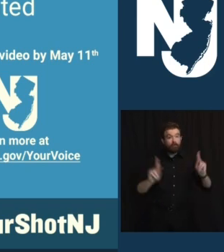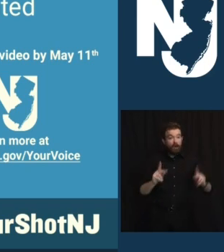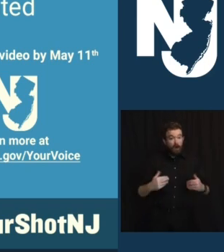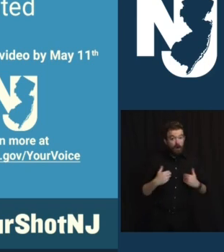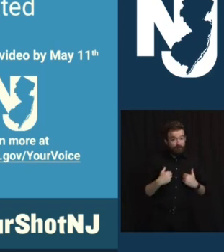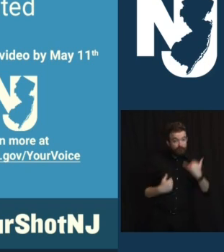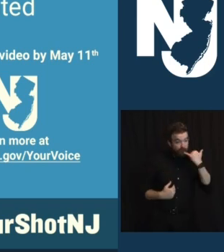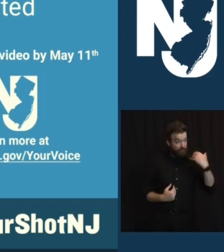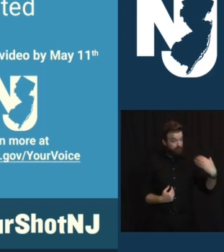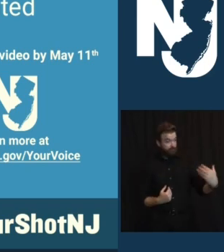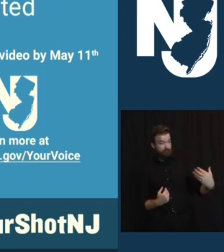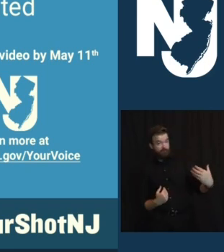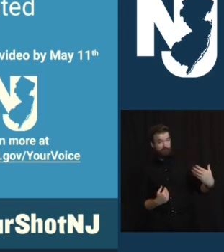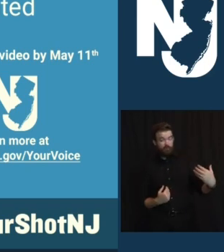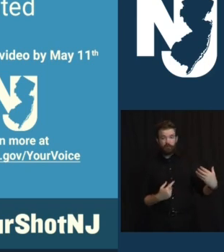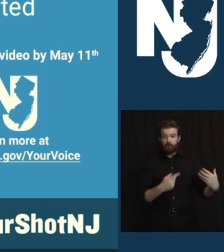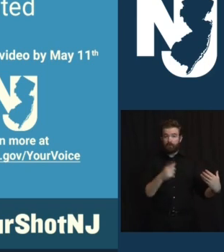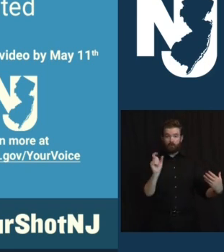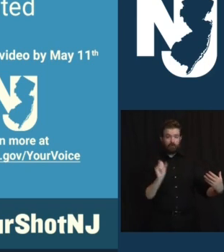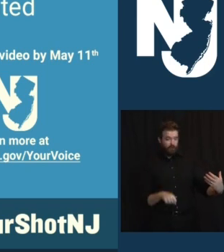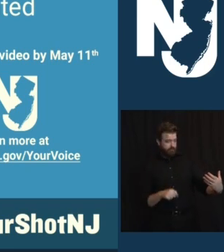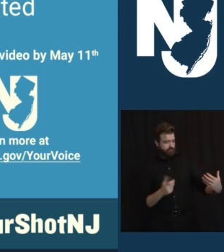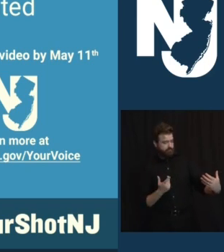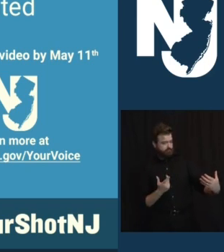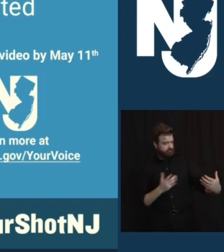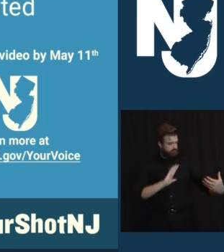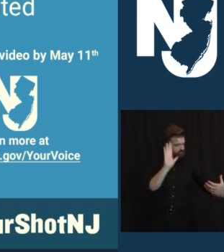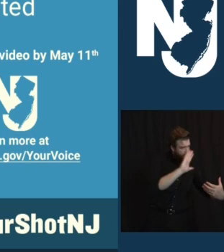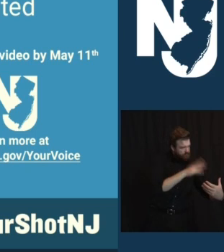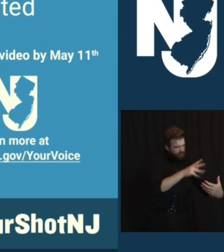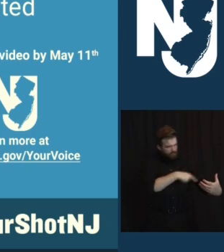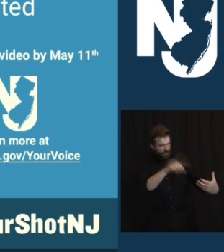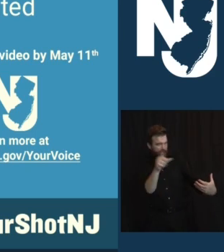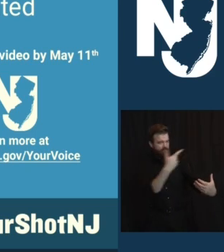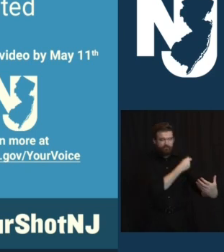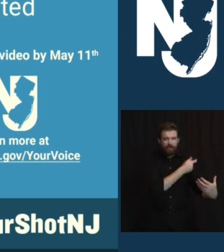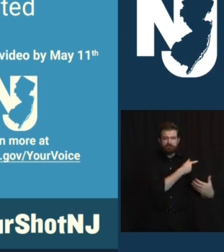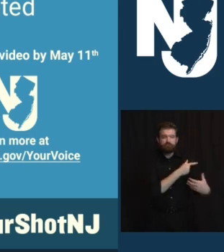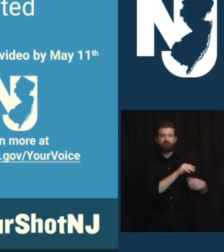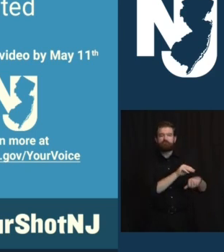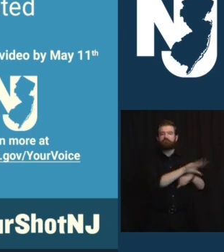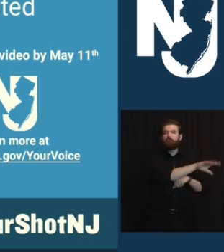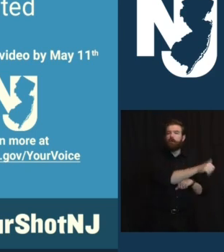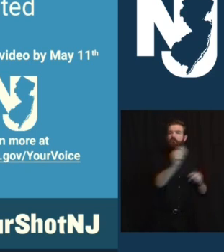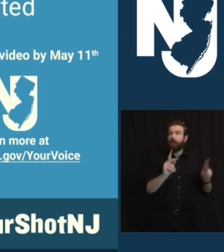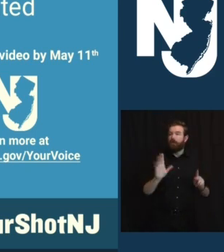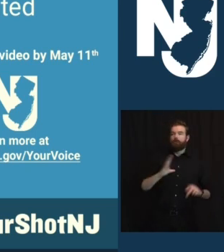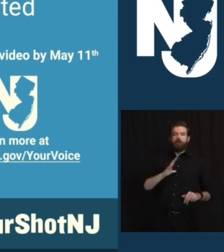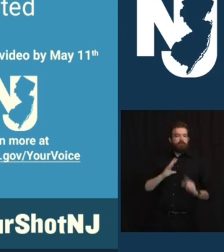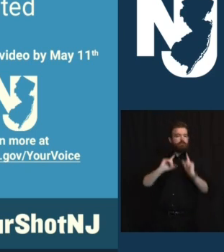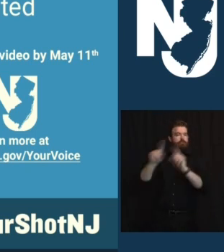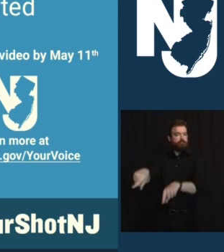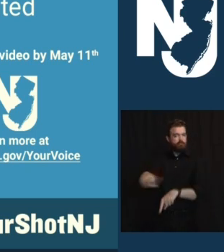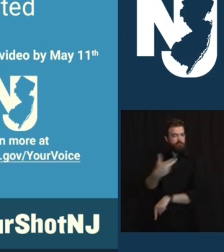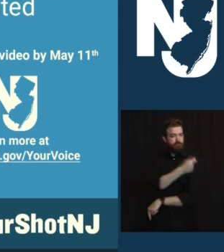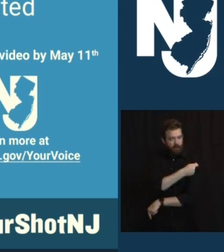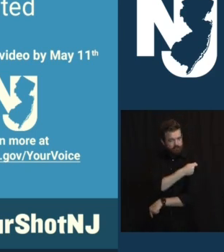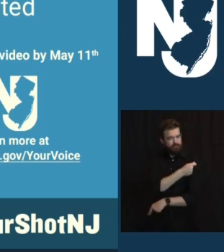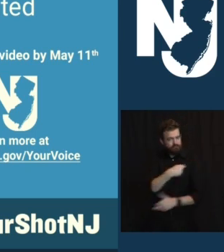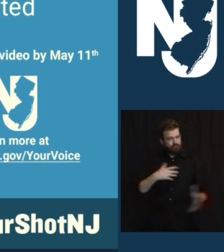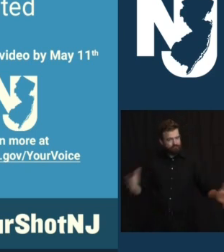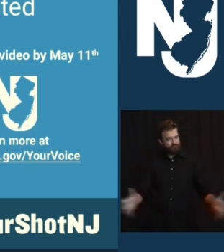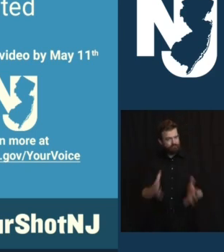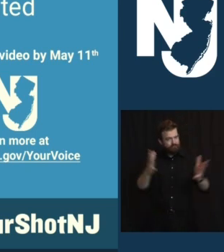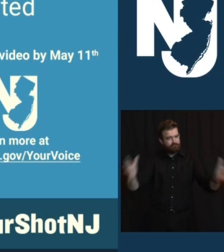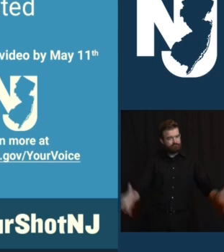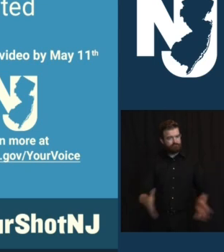influencer. So today we are announcing our Your Voice, Your Shot video contest, calling on you to